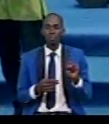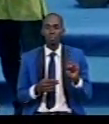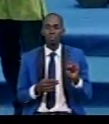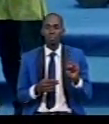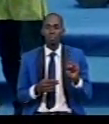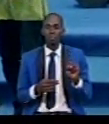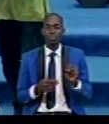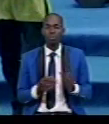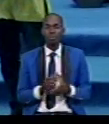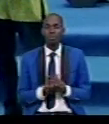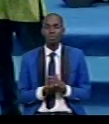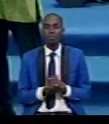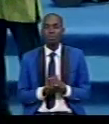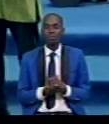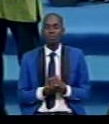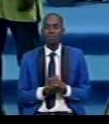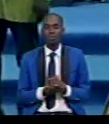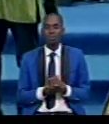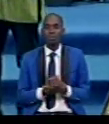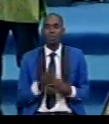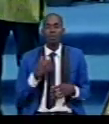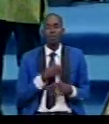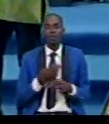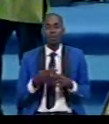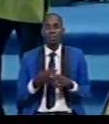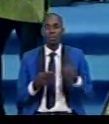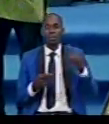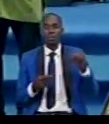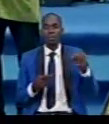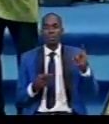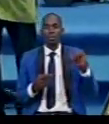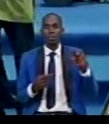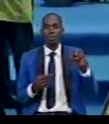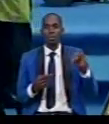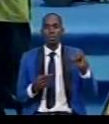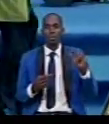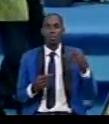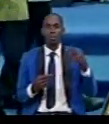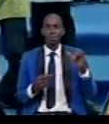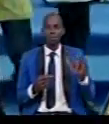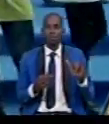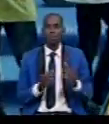Sorry, Opademi Timothy. Can go ahead and share testimony. Praise the Lord.